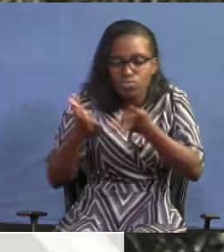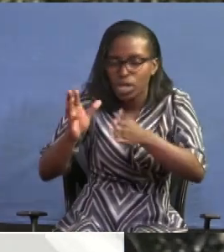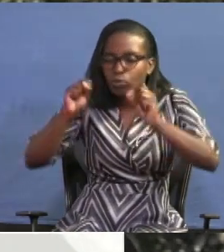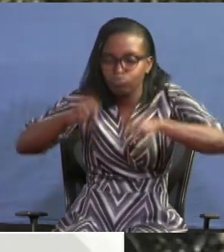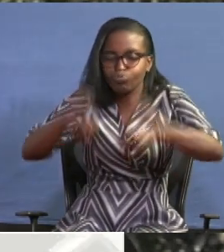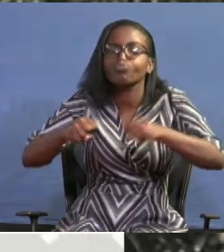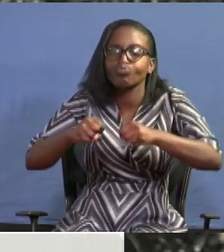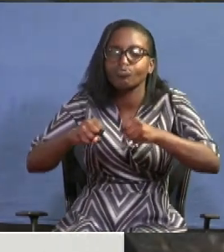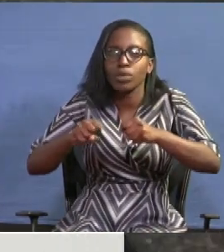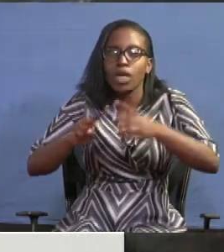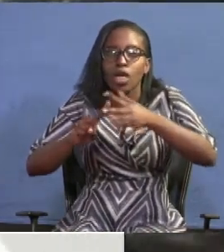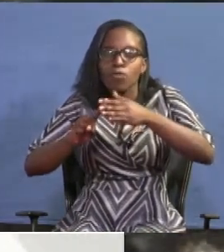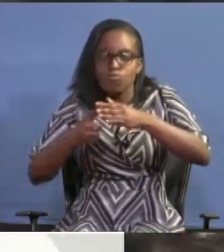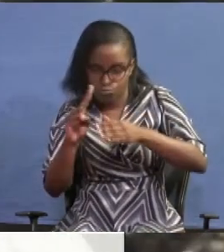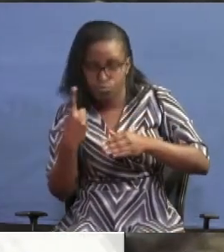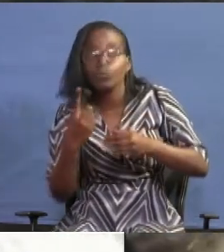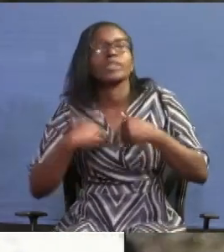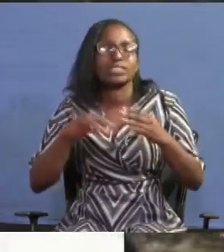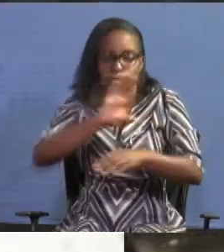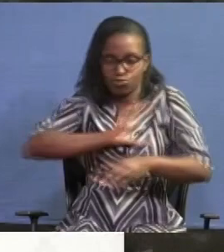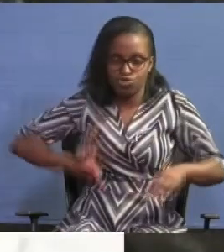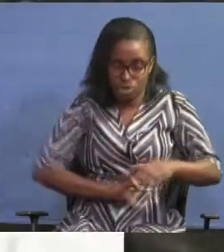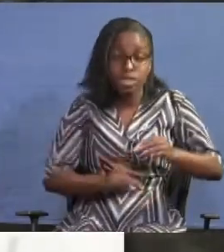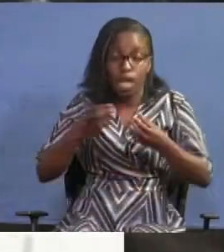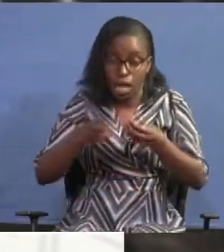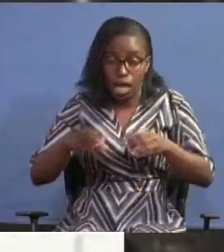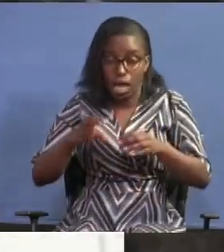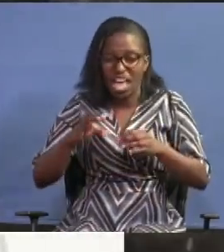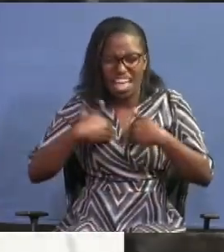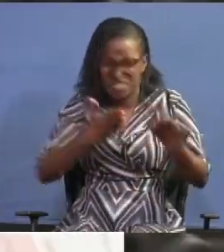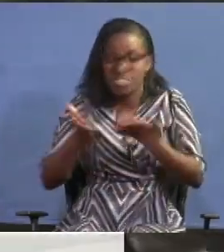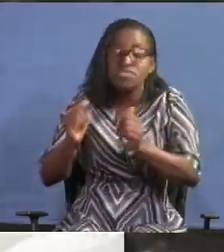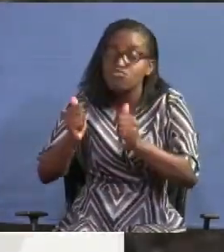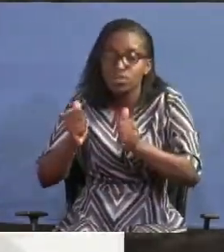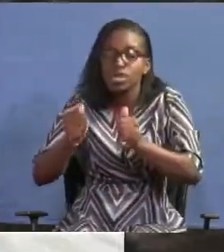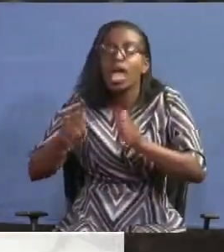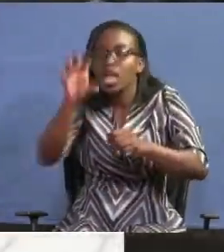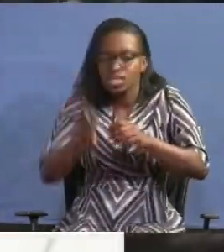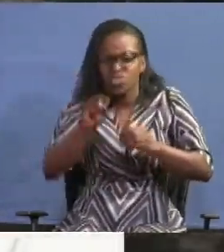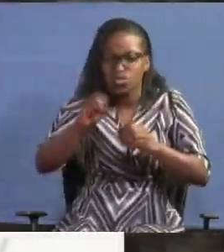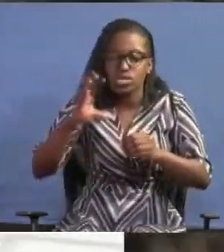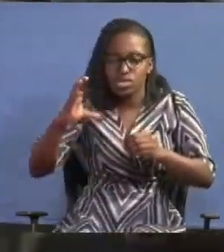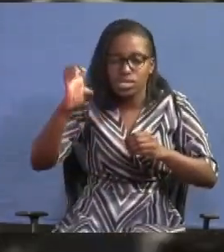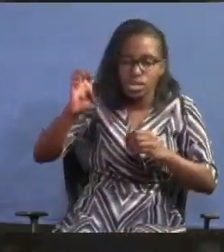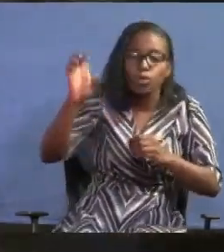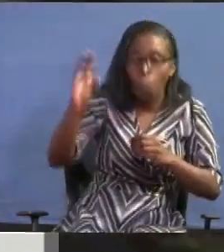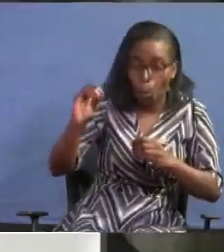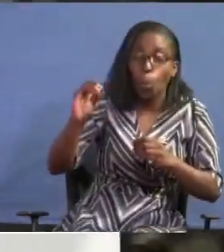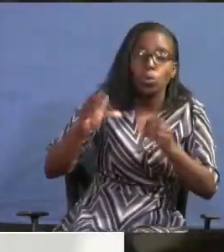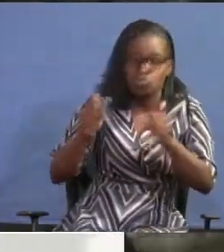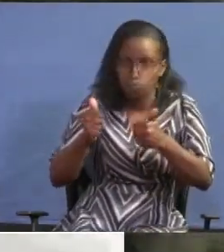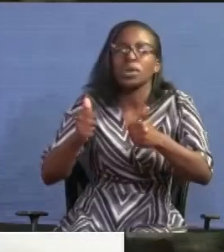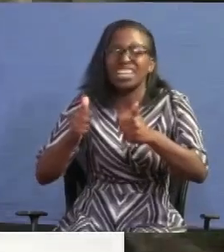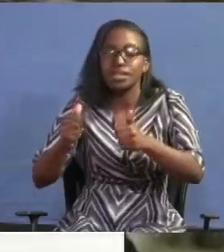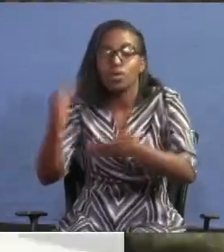first shipment to China. Derek Donkin is the CEO of a South African Fruit Growers Association and has been working with Chinese